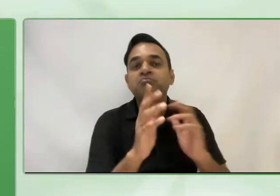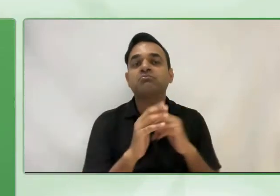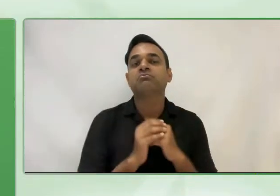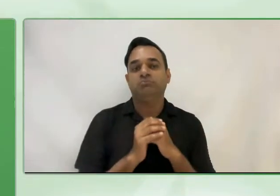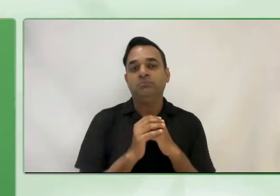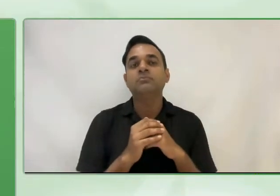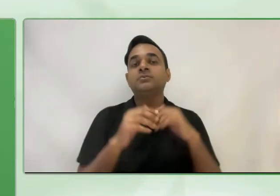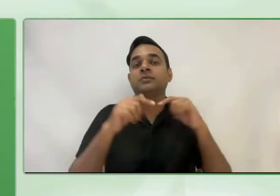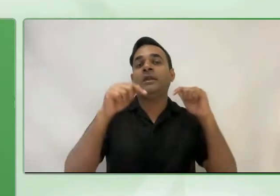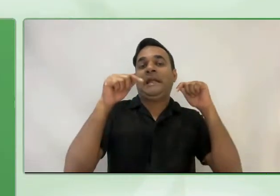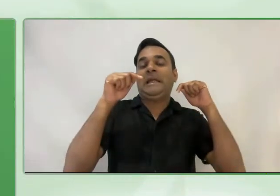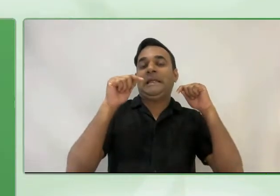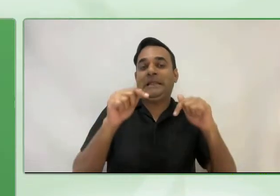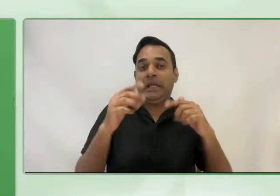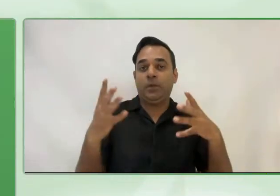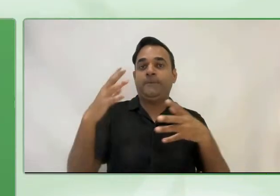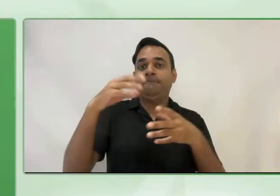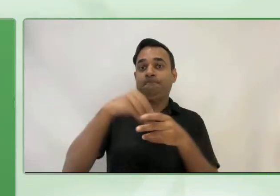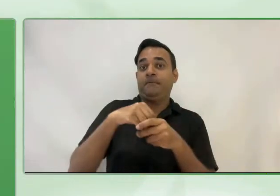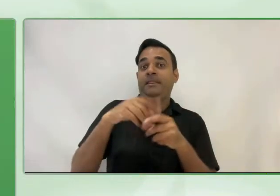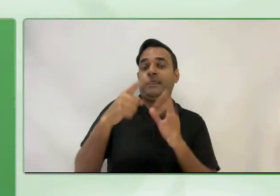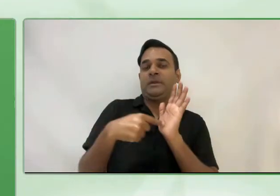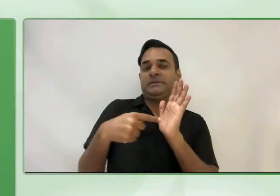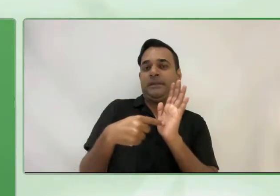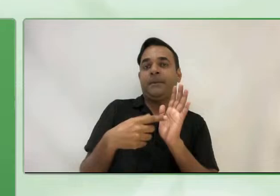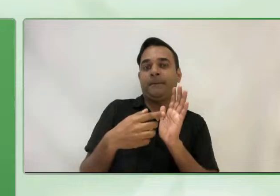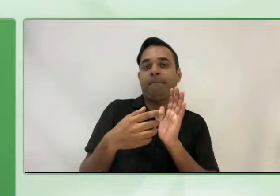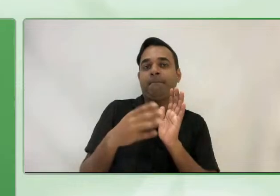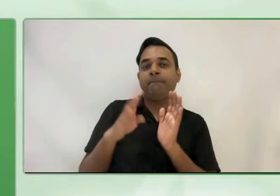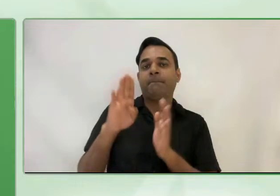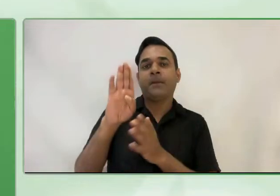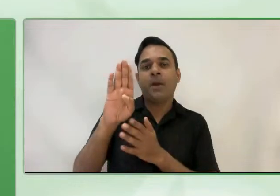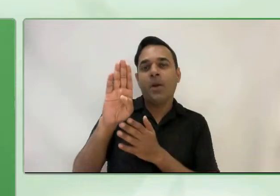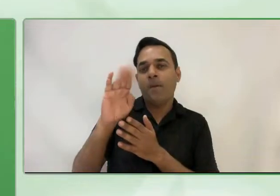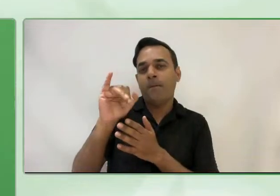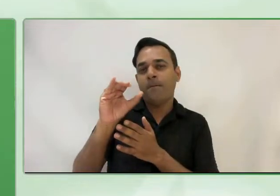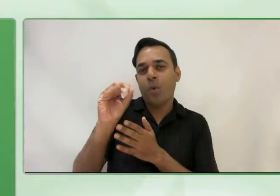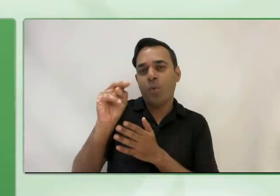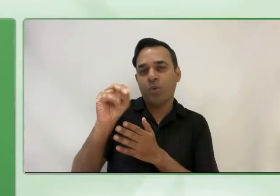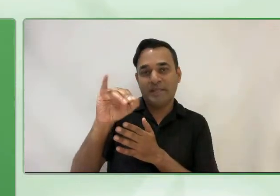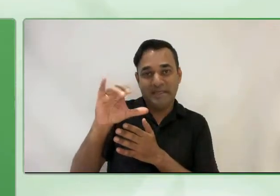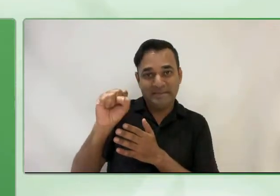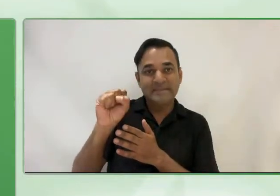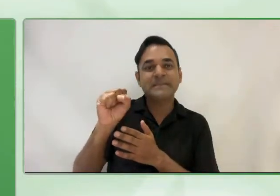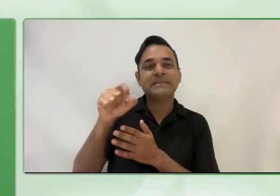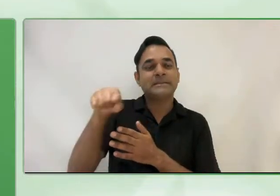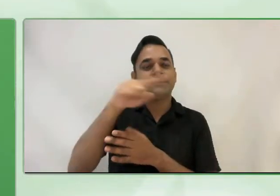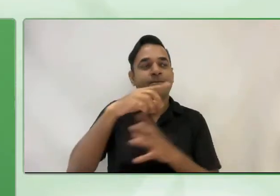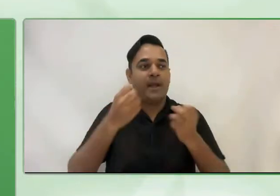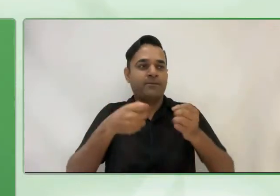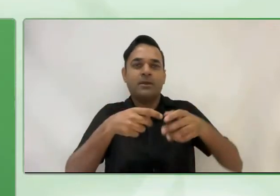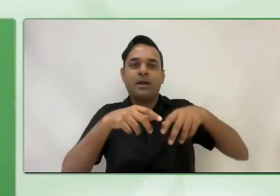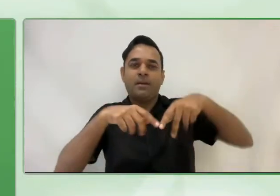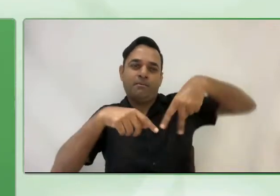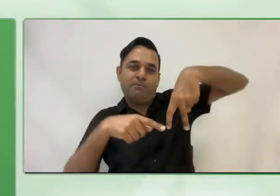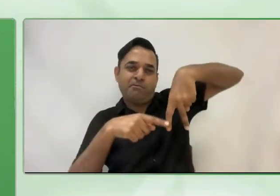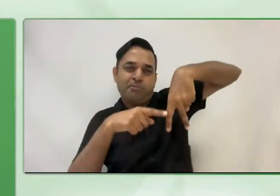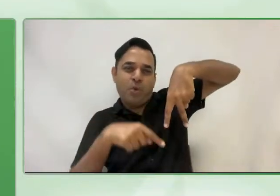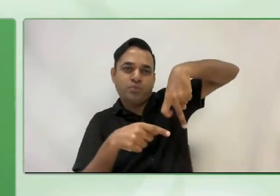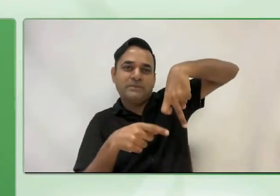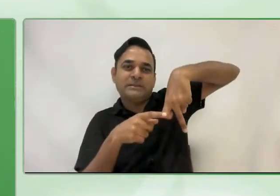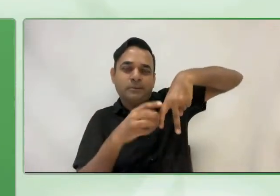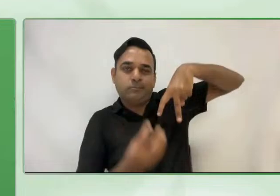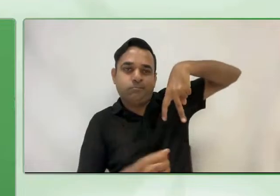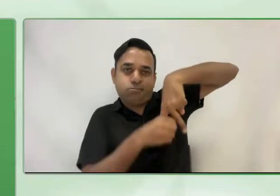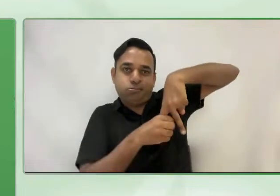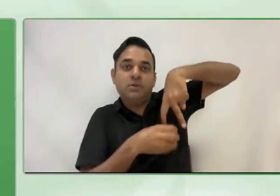Pakistan, which is very interesting. But we also have Sensory All that also have not only a booth